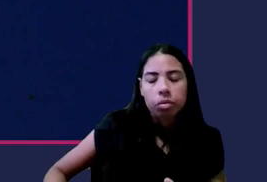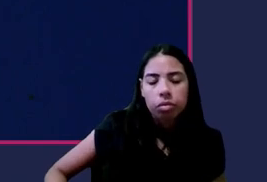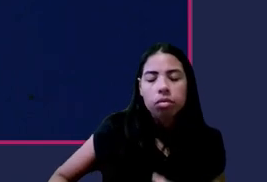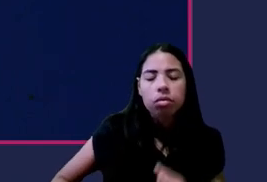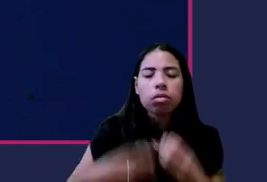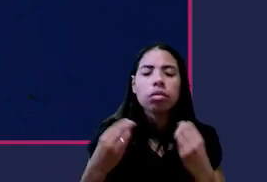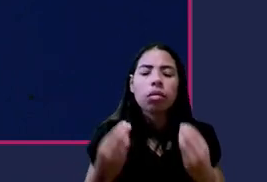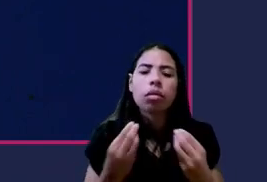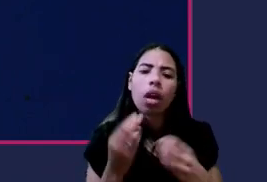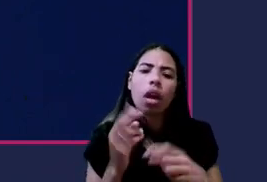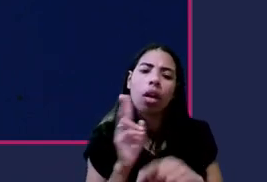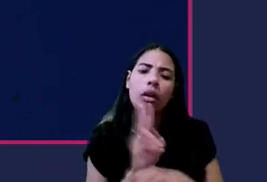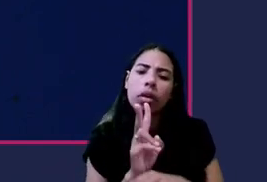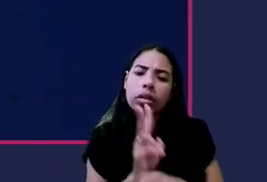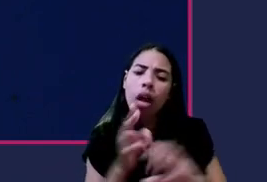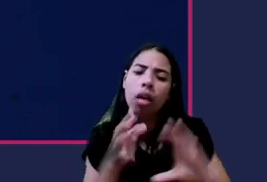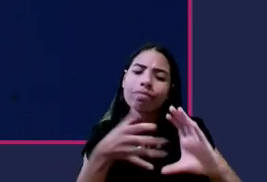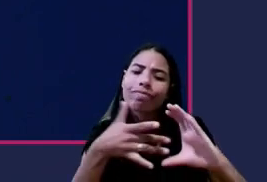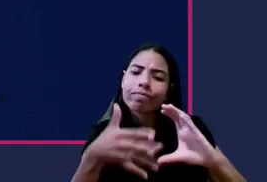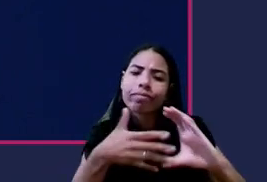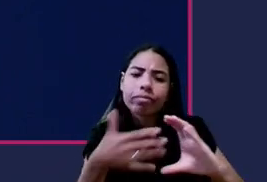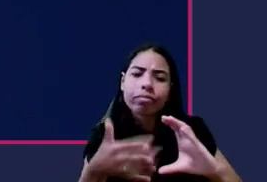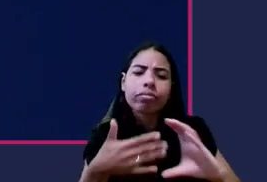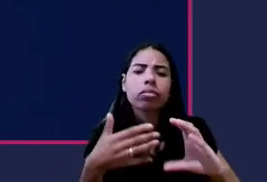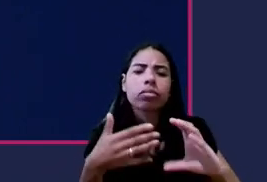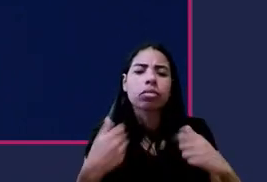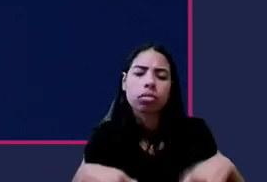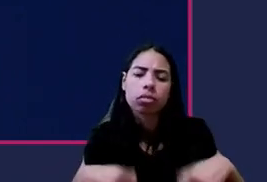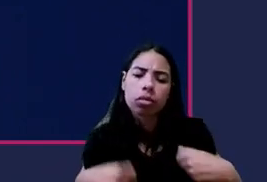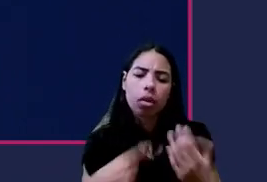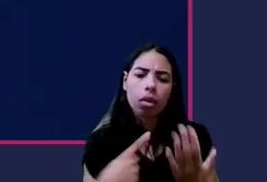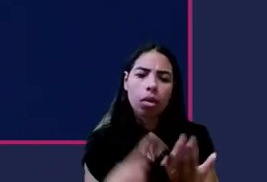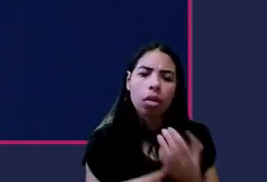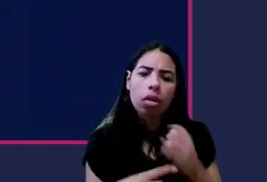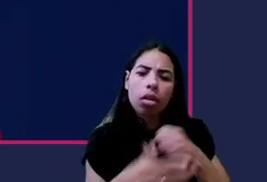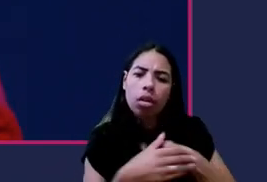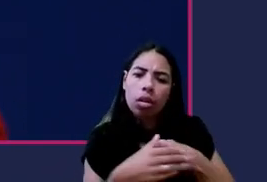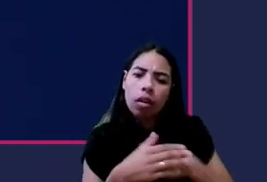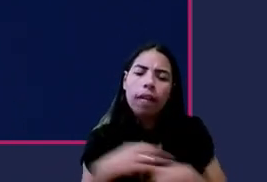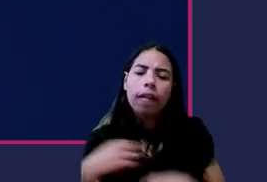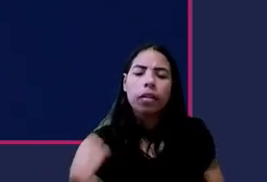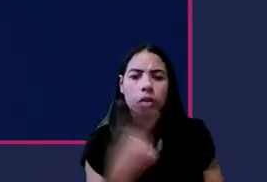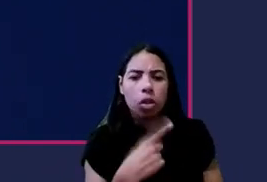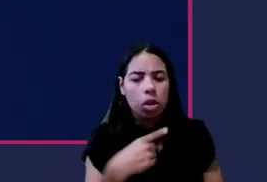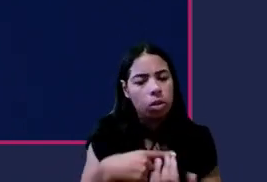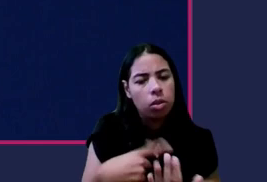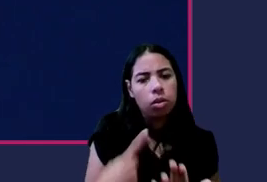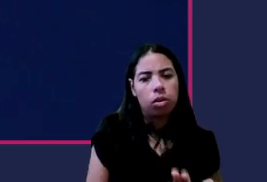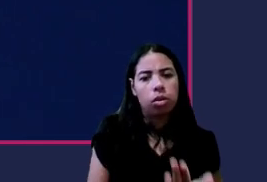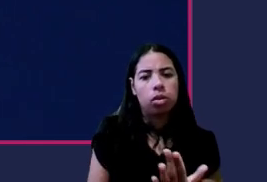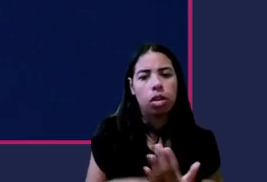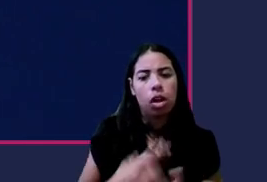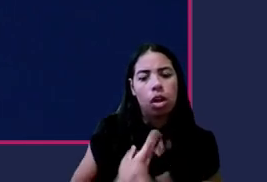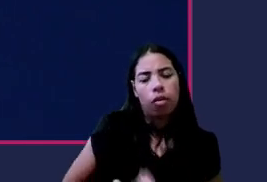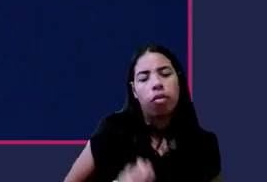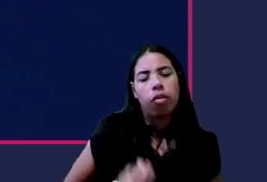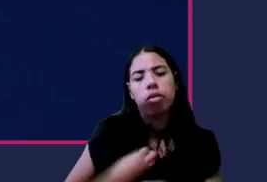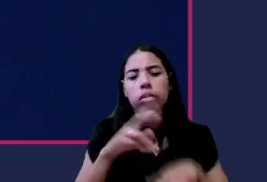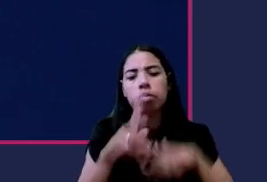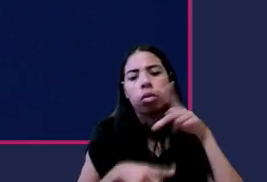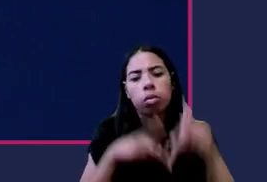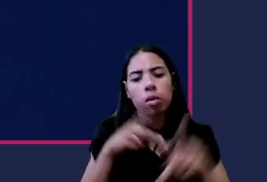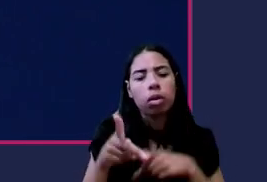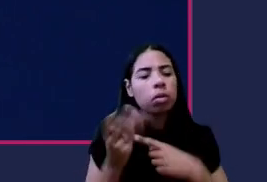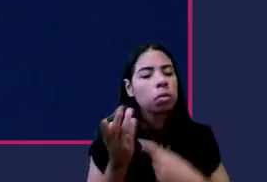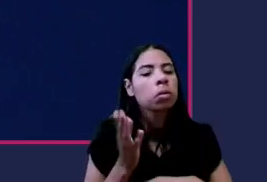so that we can take care of the rare with the commitment and the obligation that we have to take